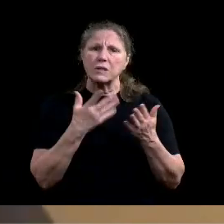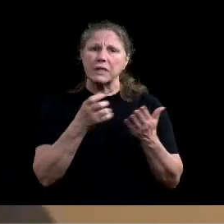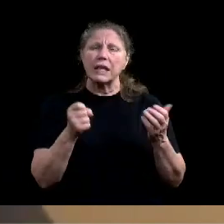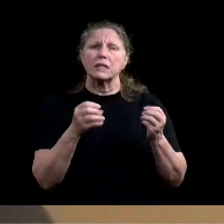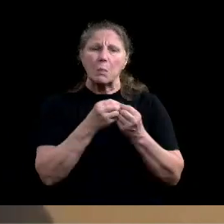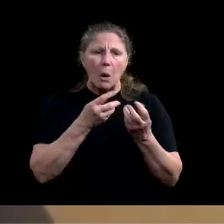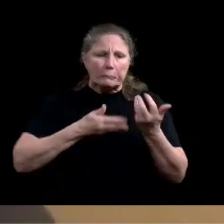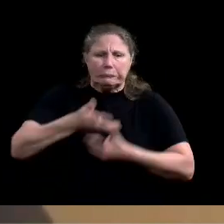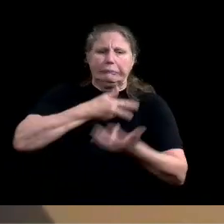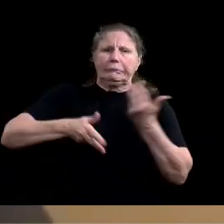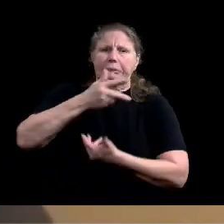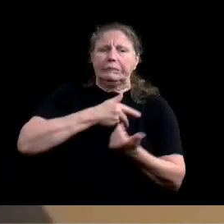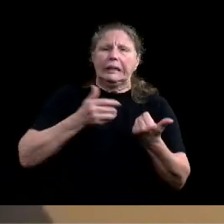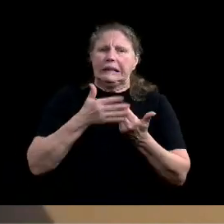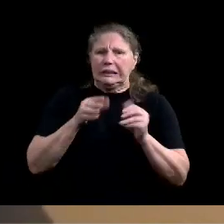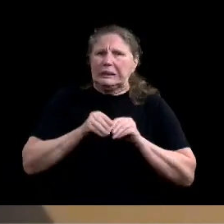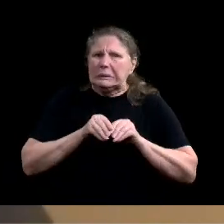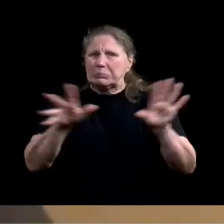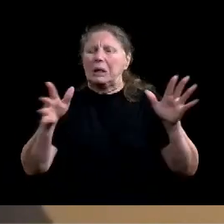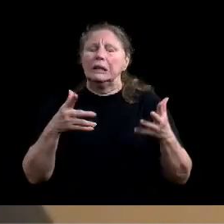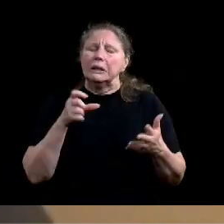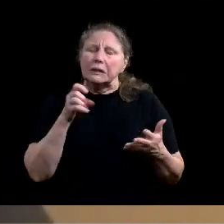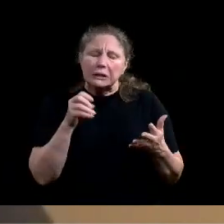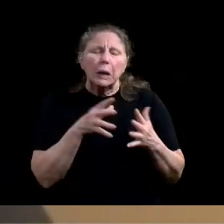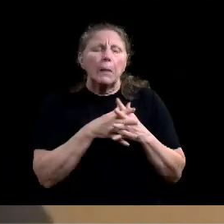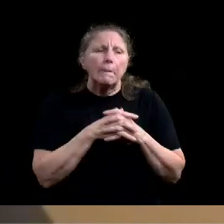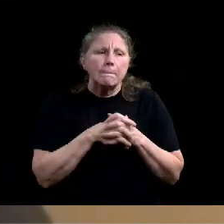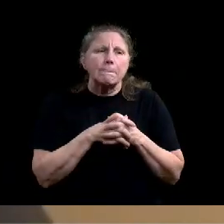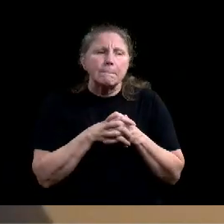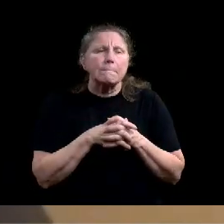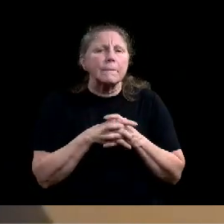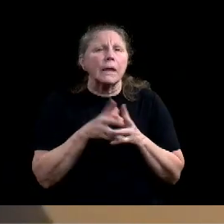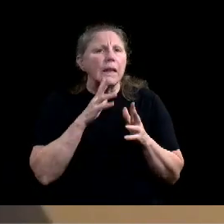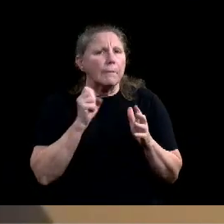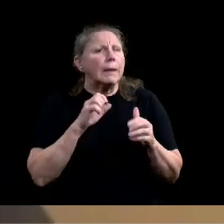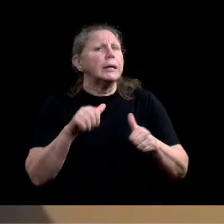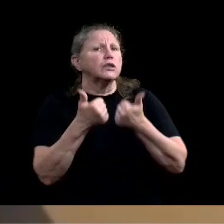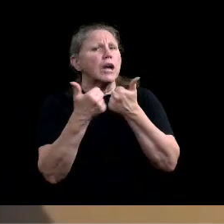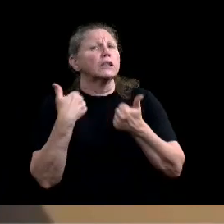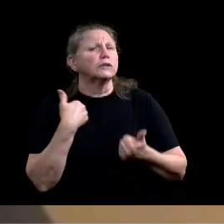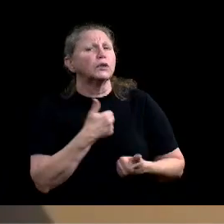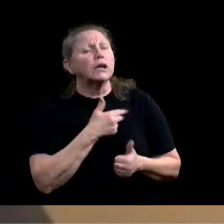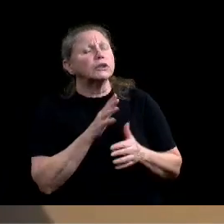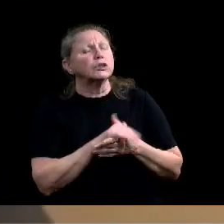some challenges there, and we're just going to have to see what the governor does as he